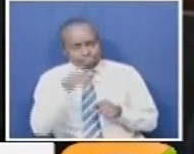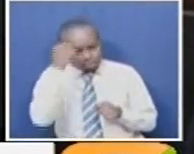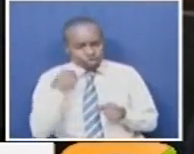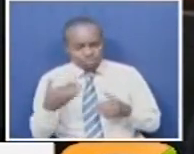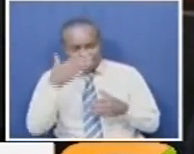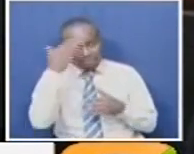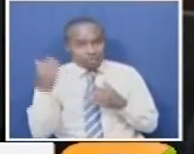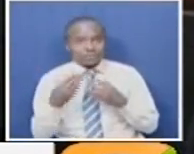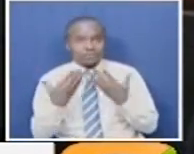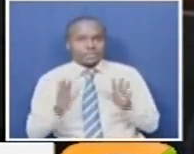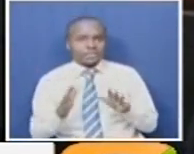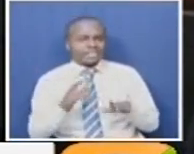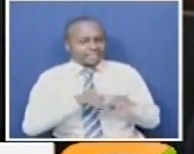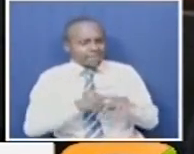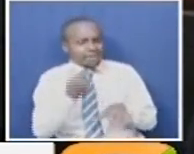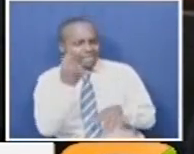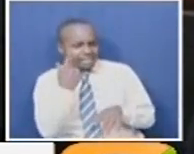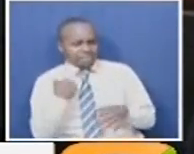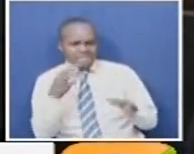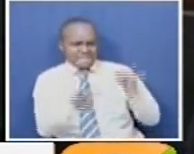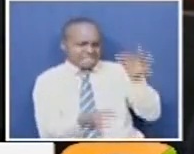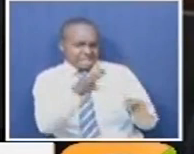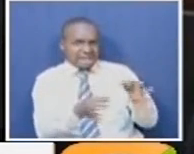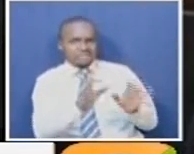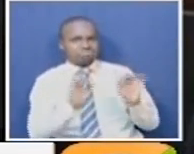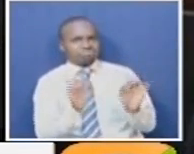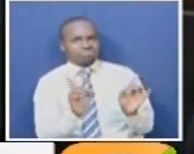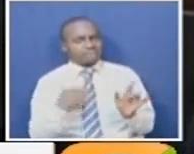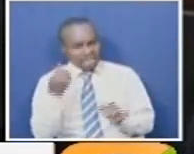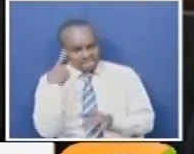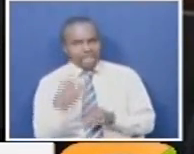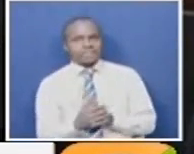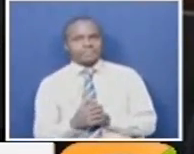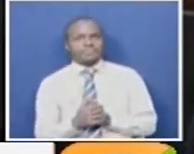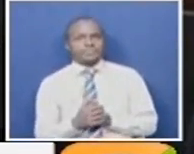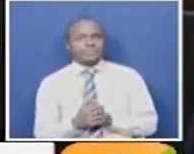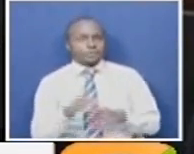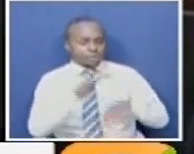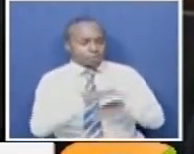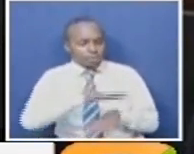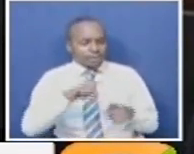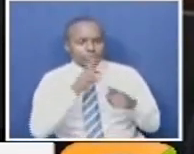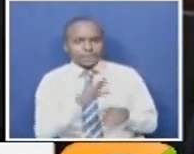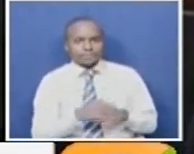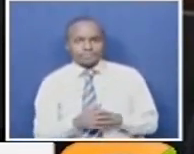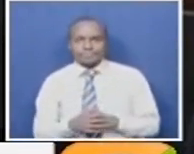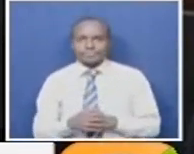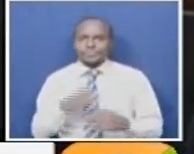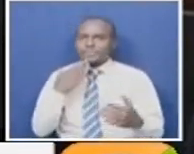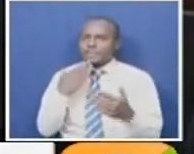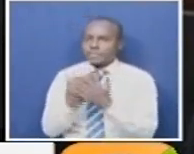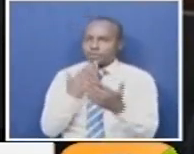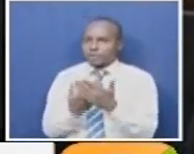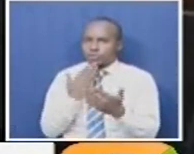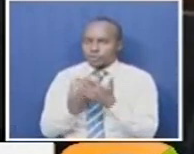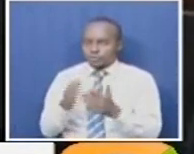I can help others and I understand them. I'm not judgmental like most people are. So yeah, it's a good place to be. Thank you so much for sharing your story